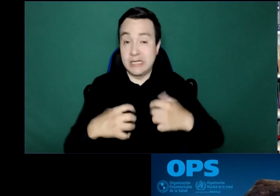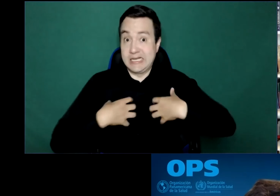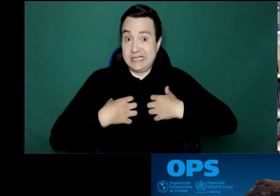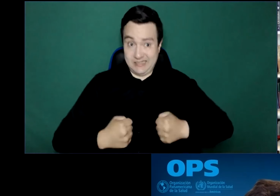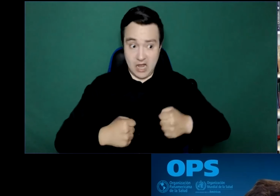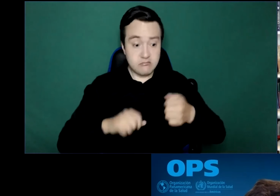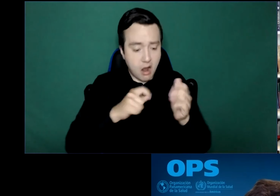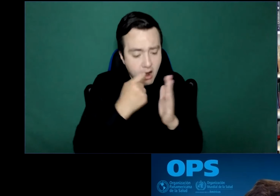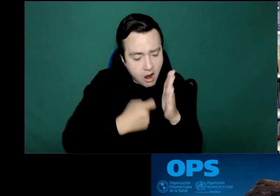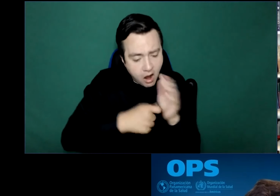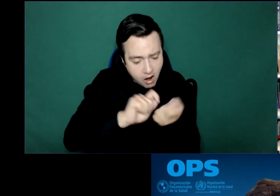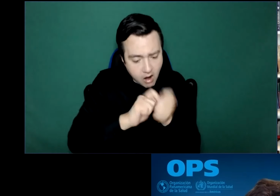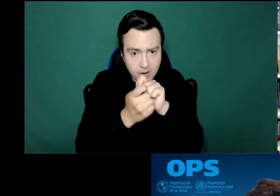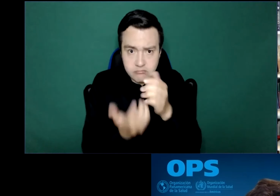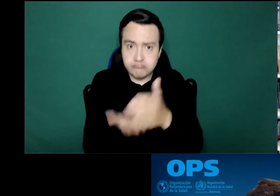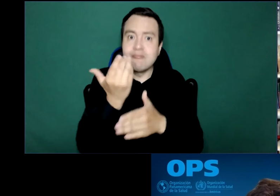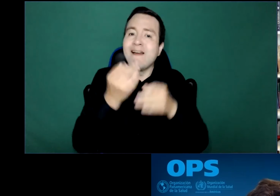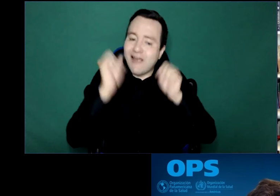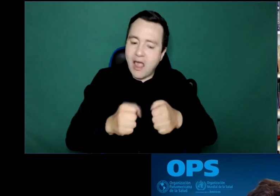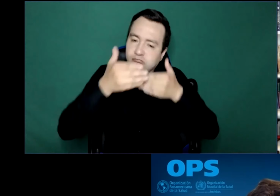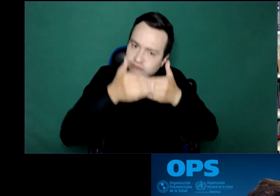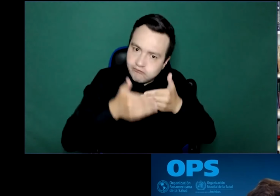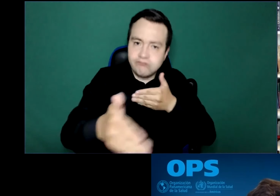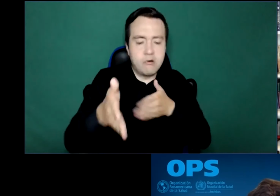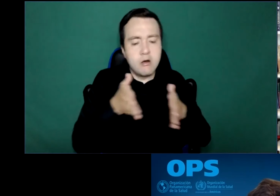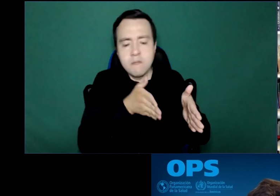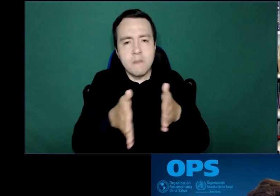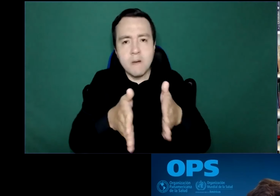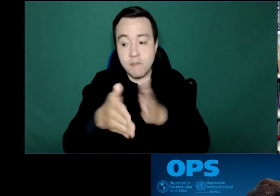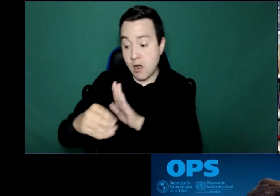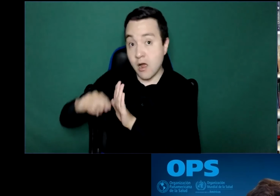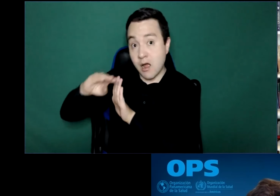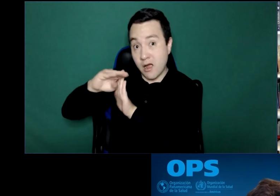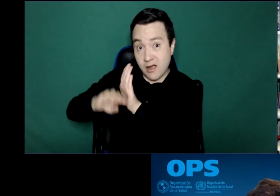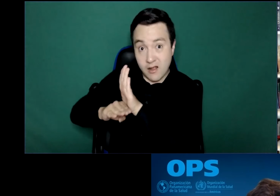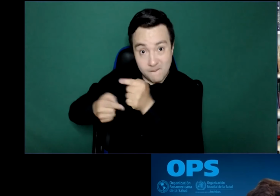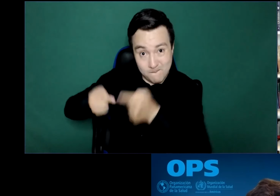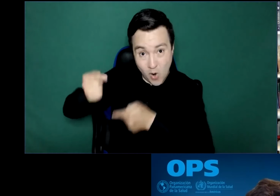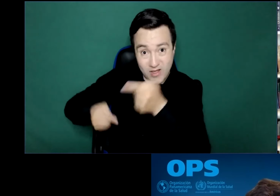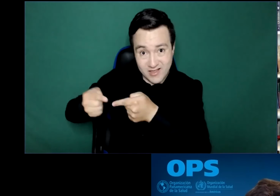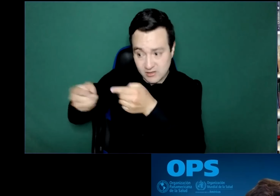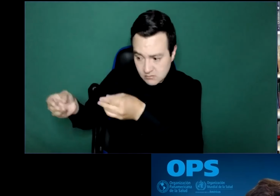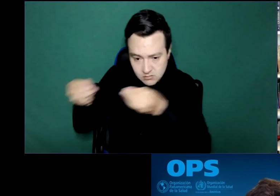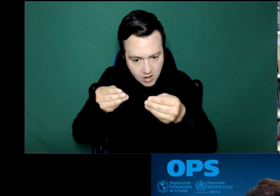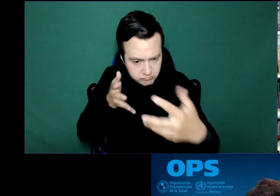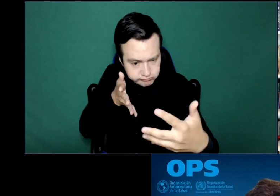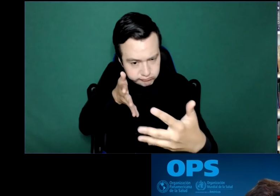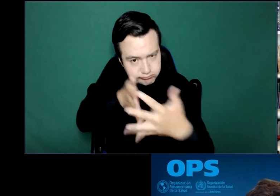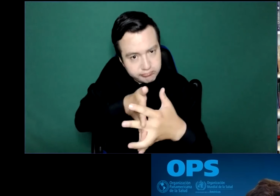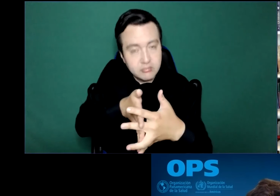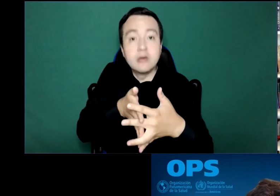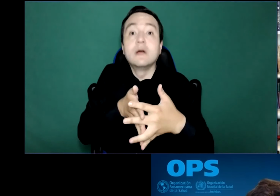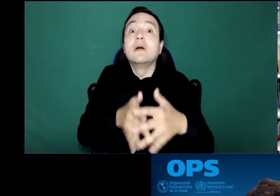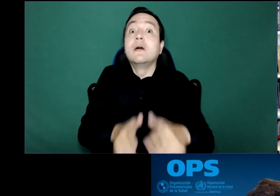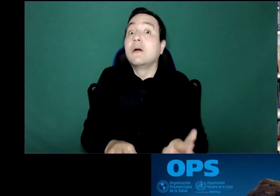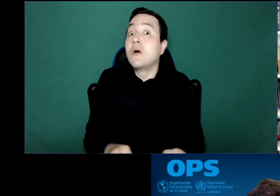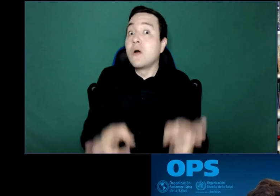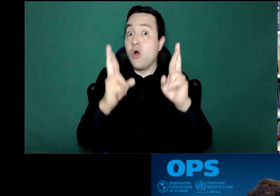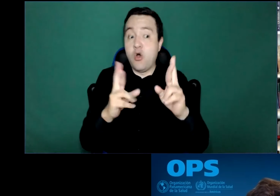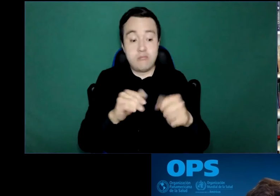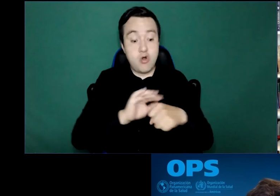an excellent roadmap for the design of these policies. Let's make these health policies in the